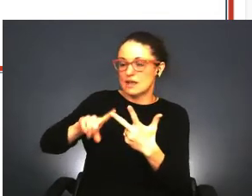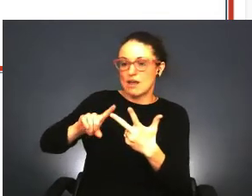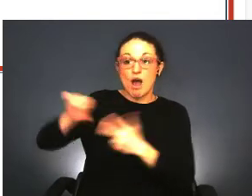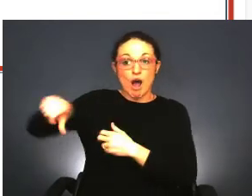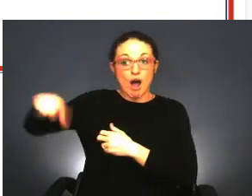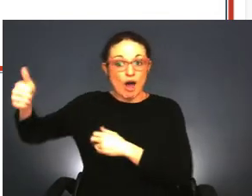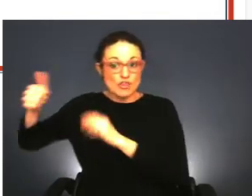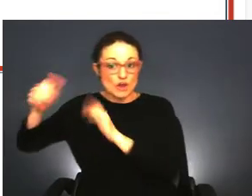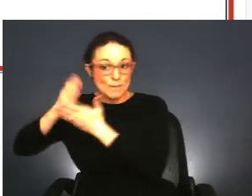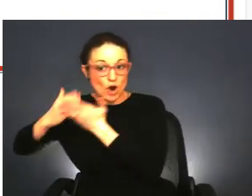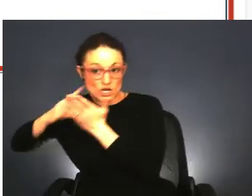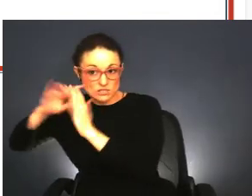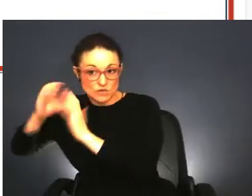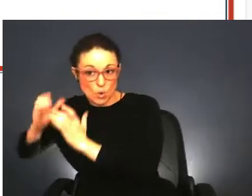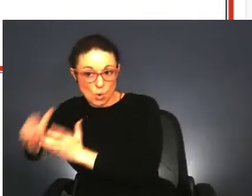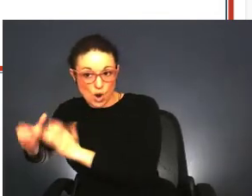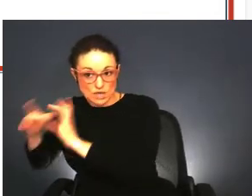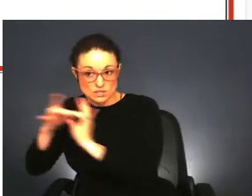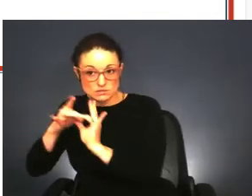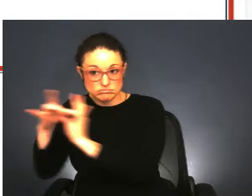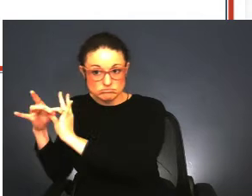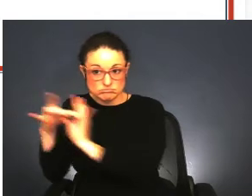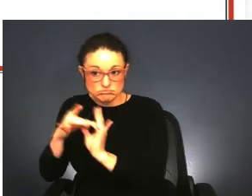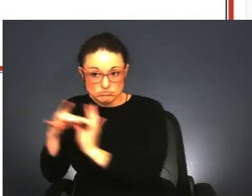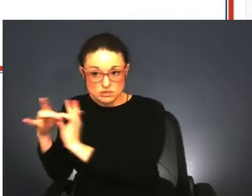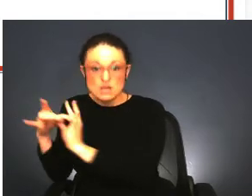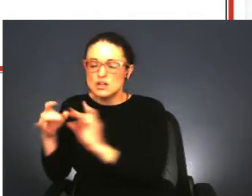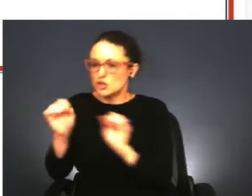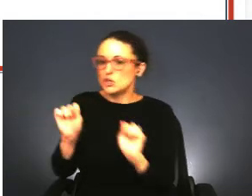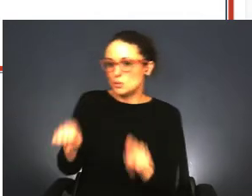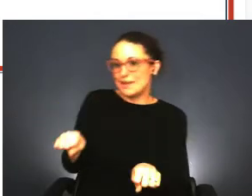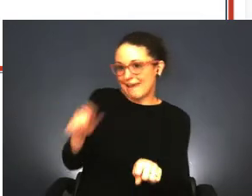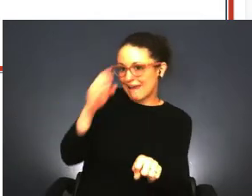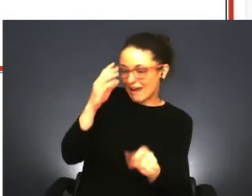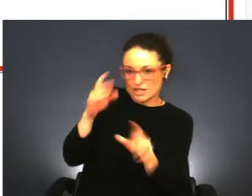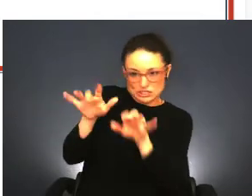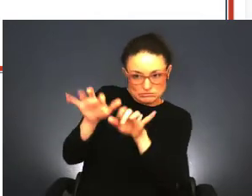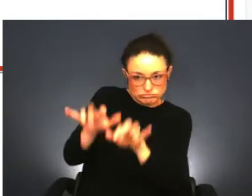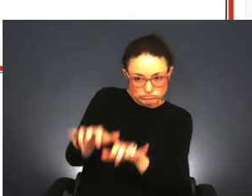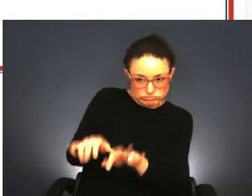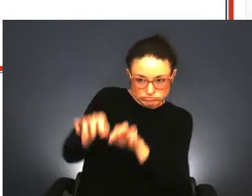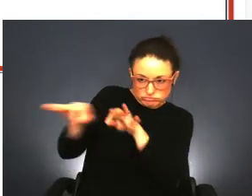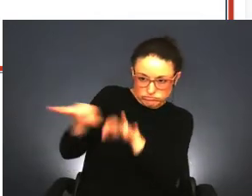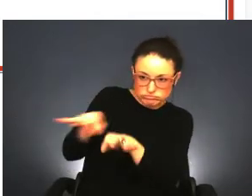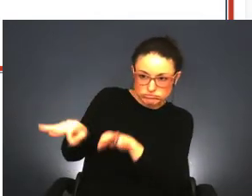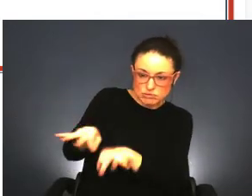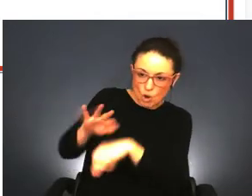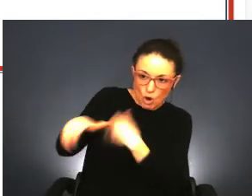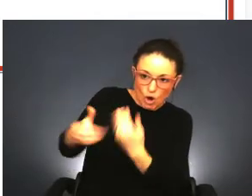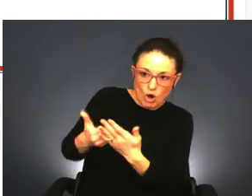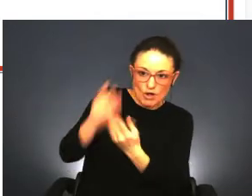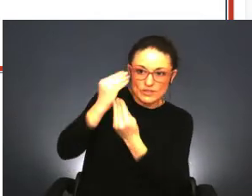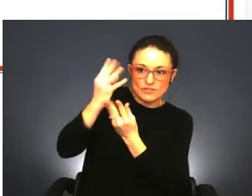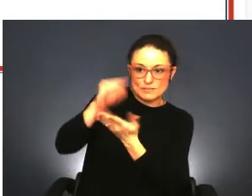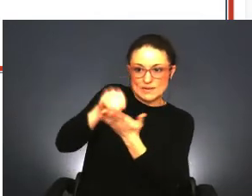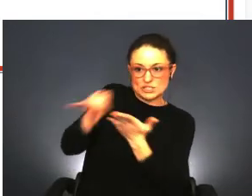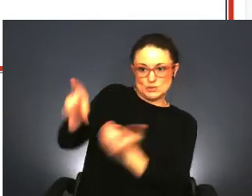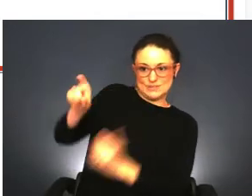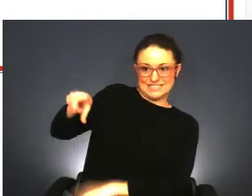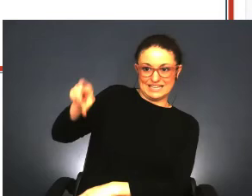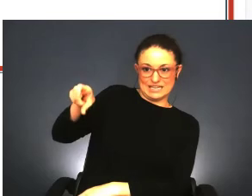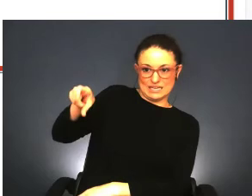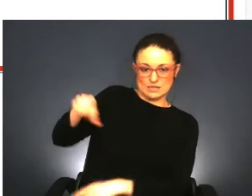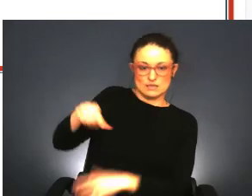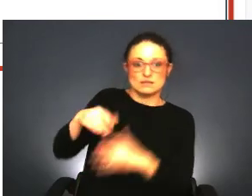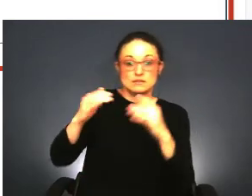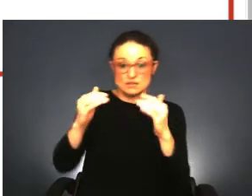So you can really use this to give your students the information that they need to successfully complete the assignment. Below